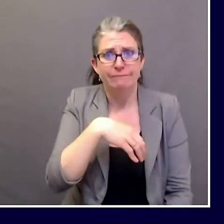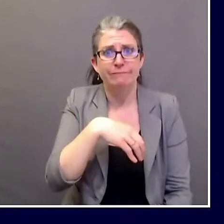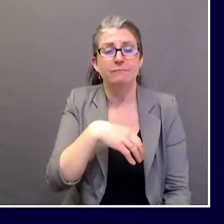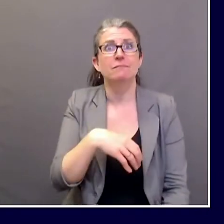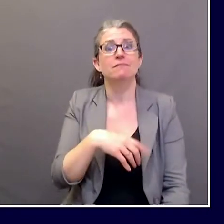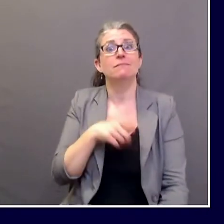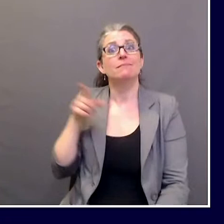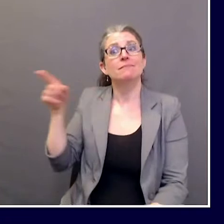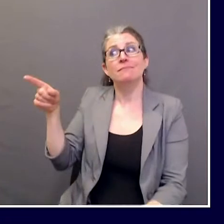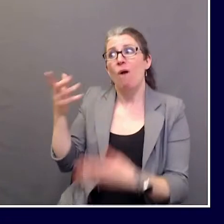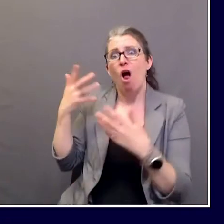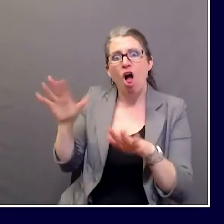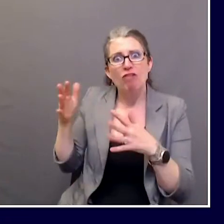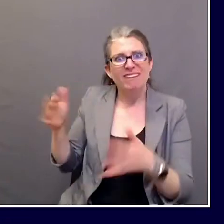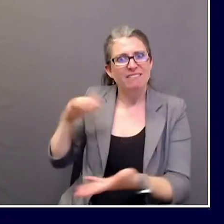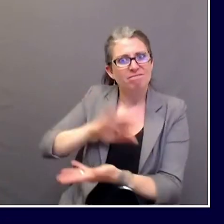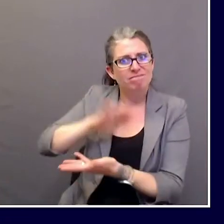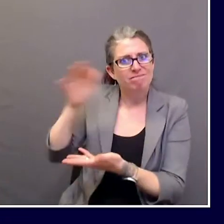being moved.